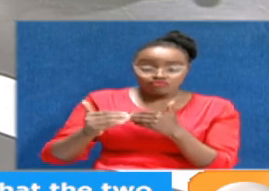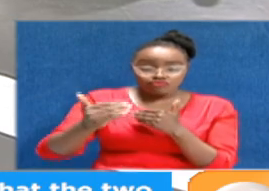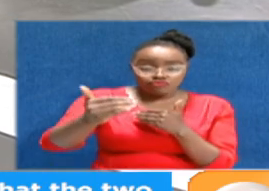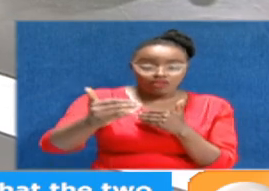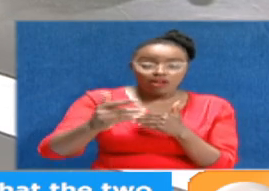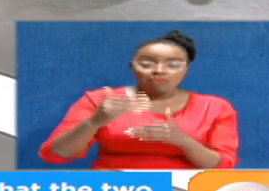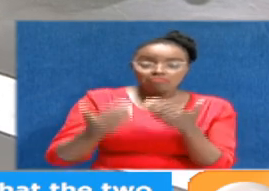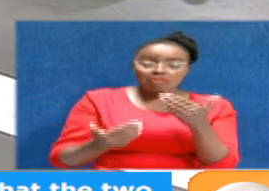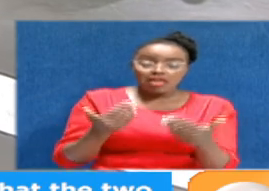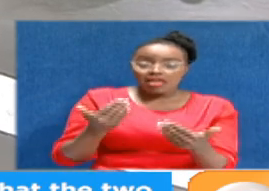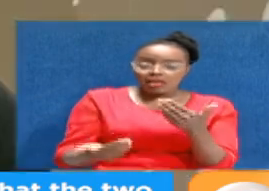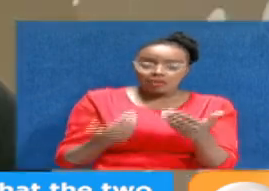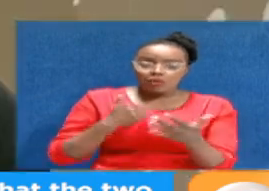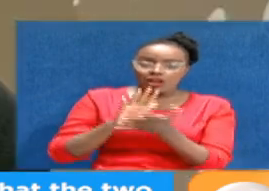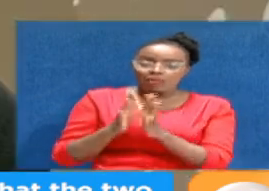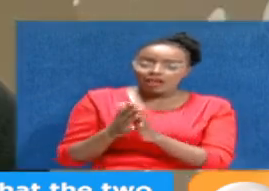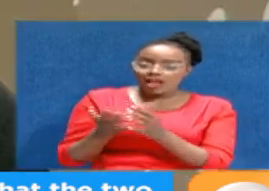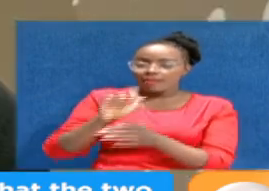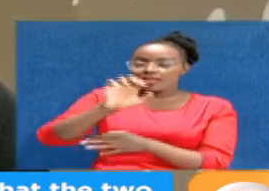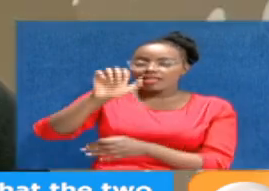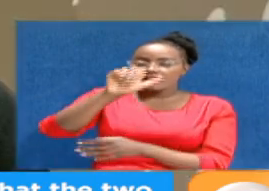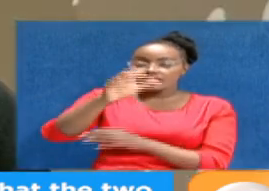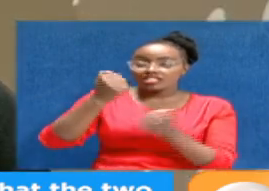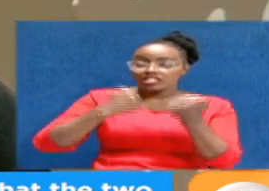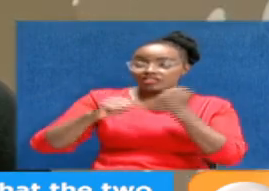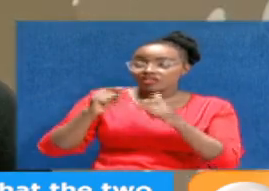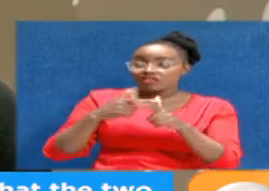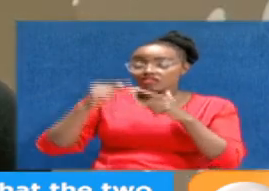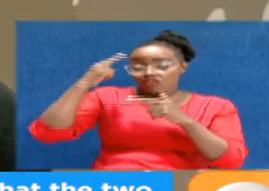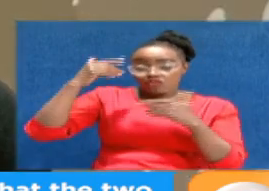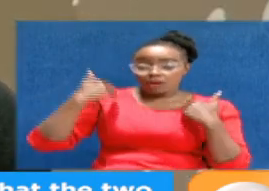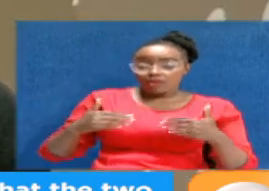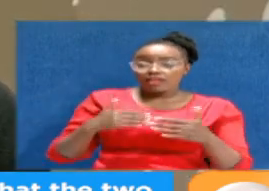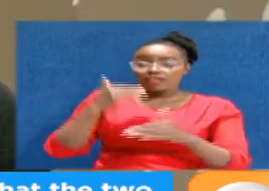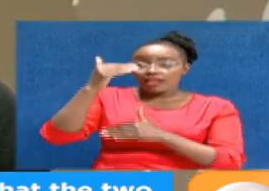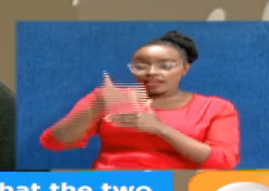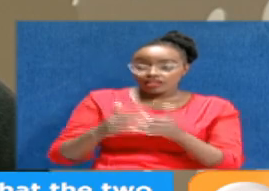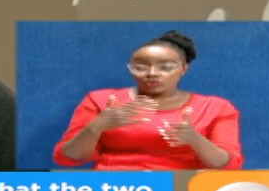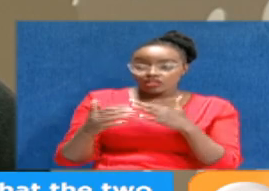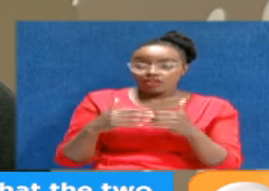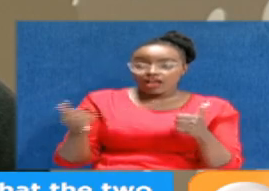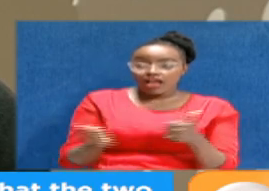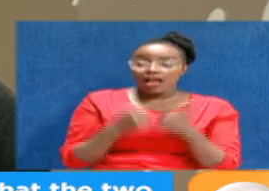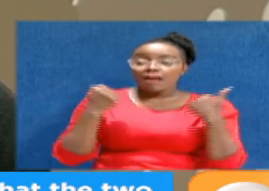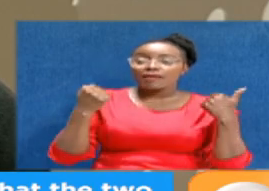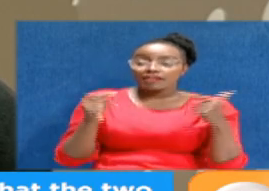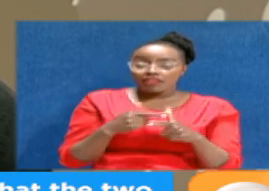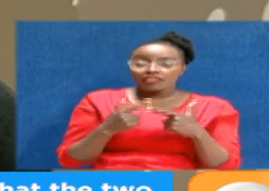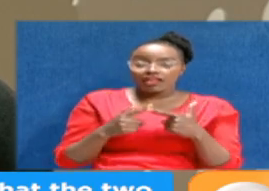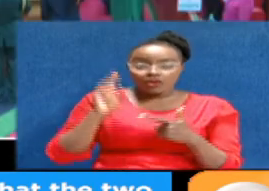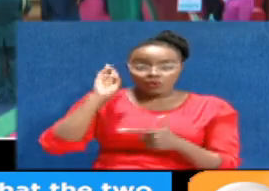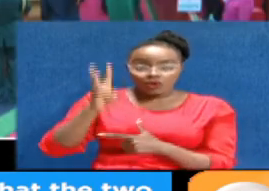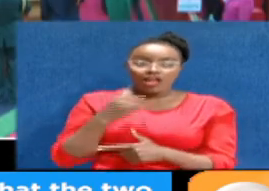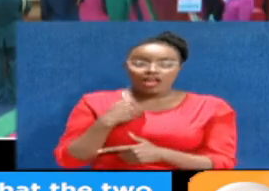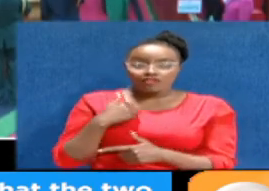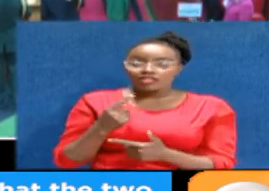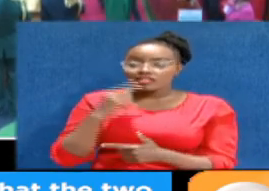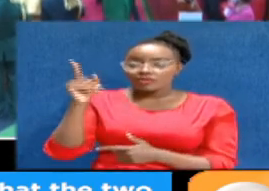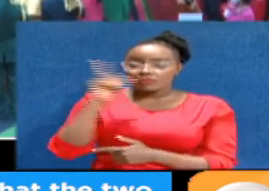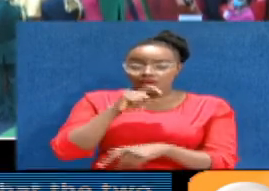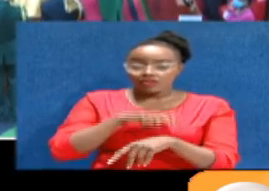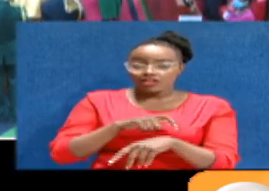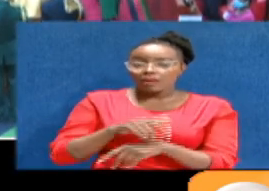forward perhaps spurs a more stronger, robust EAC. But I think for me, the what next now is Parliament. And even she said